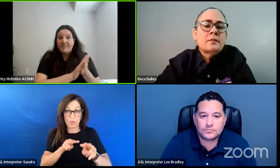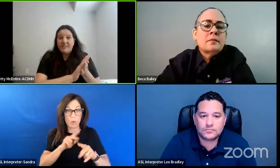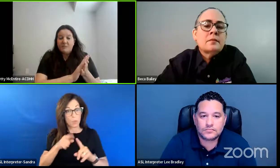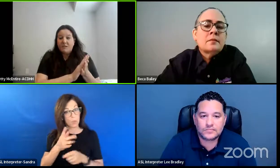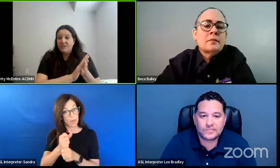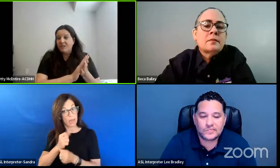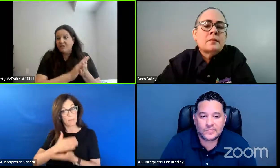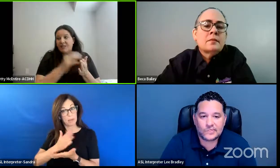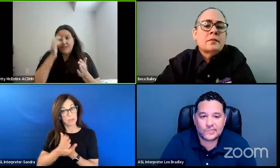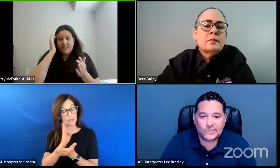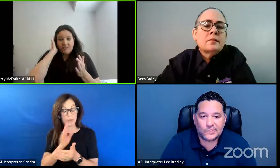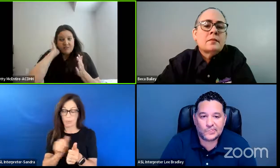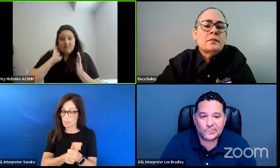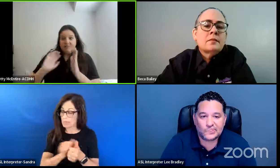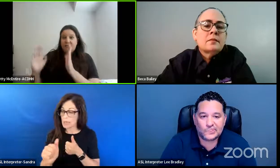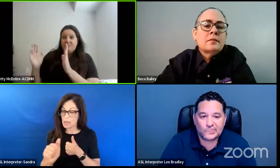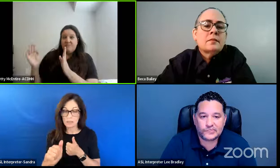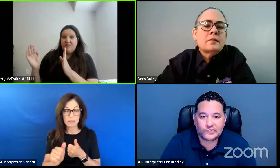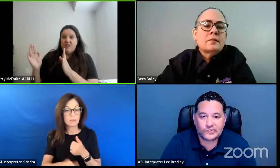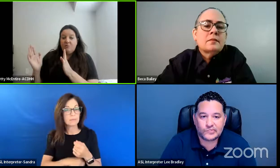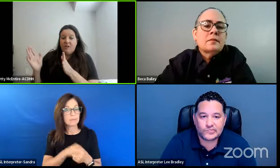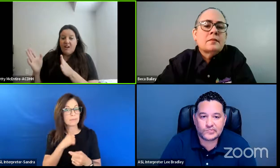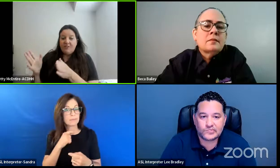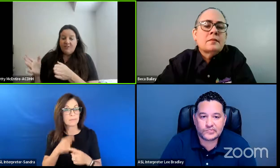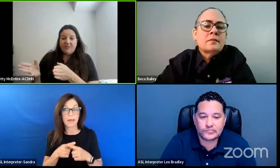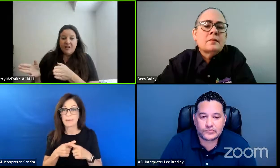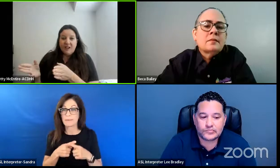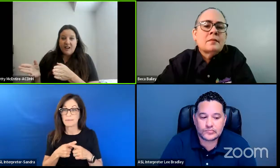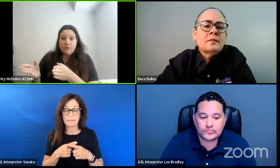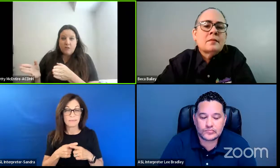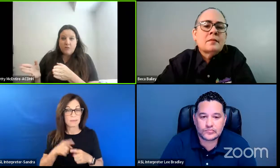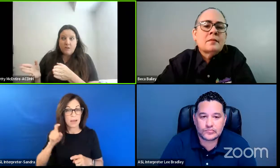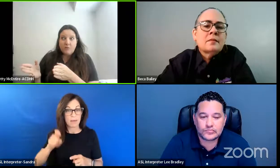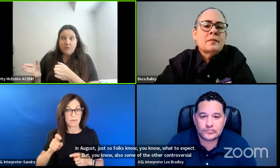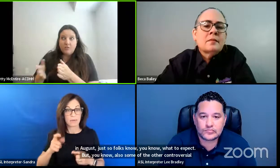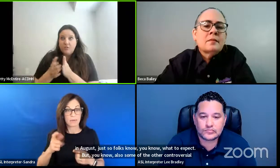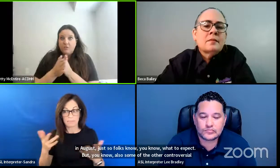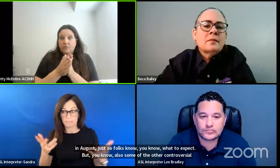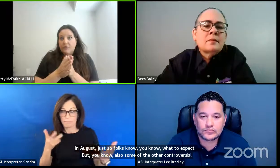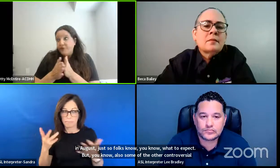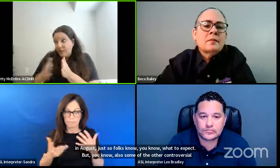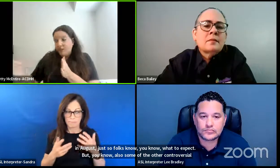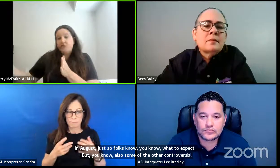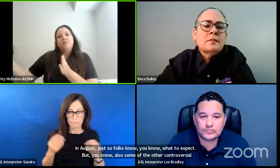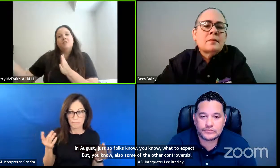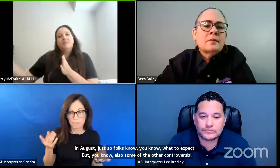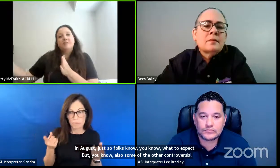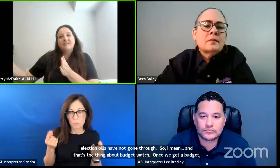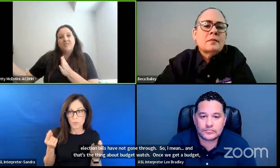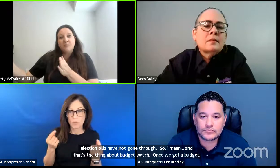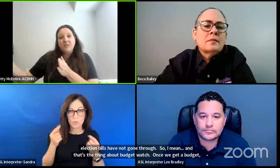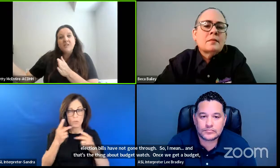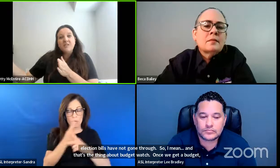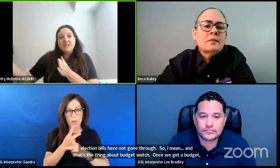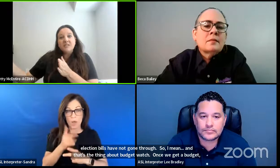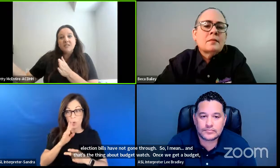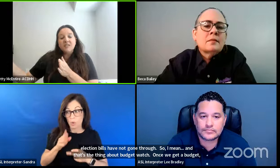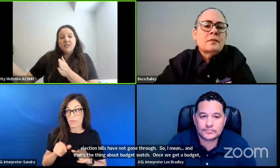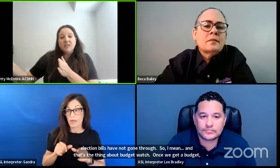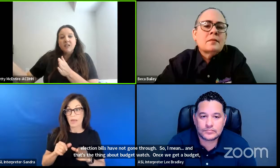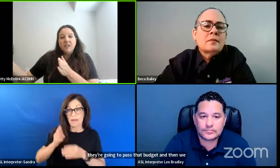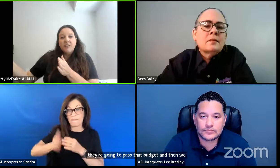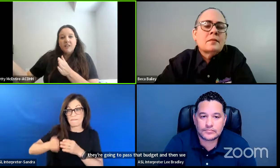going to pass that budget, and then we have to figure out, are they going to finish doing the rest of the